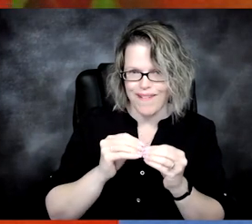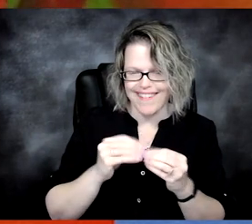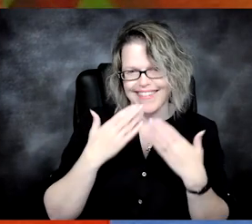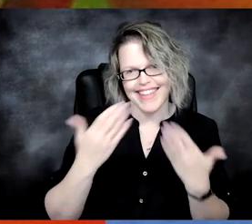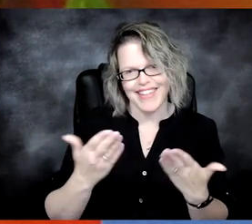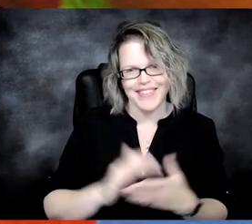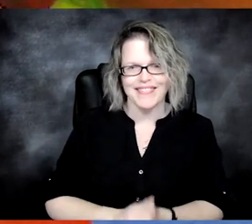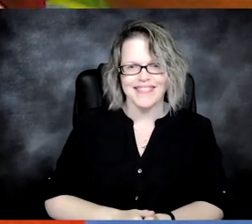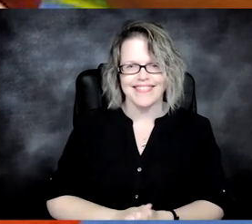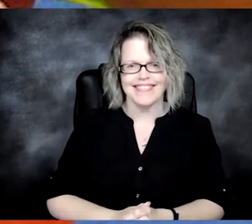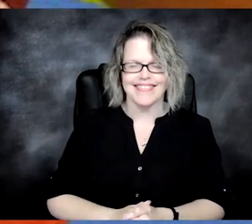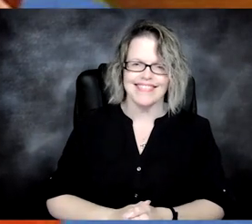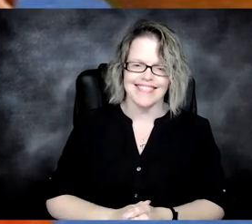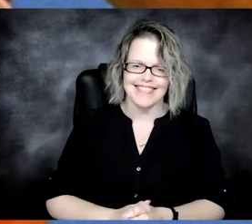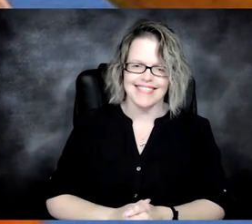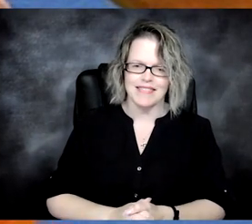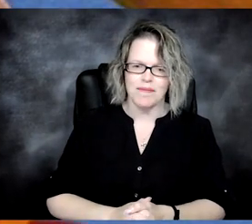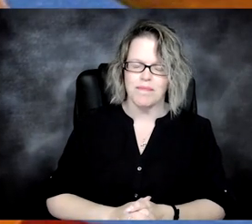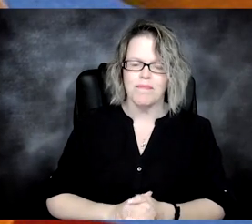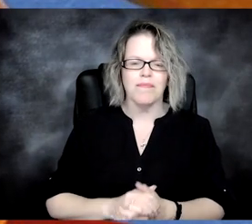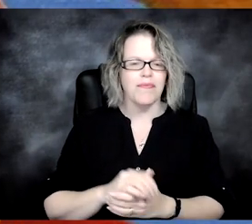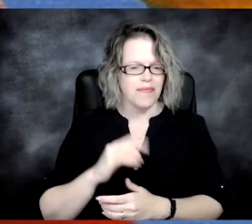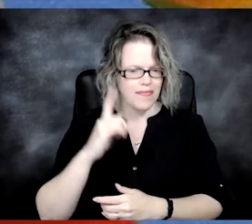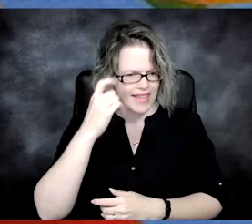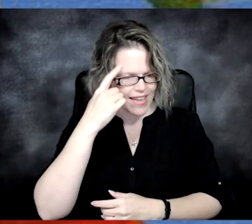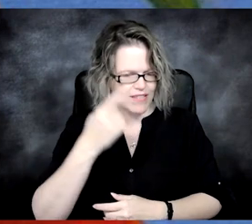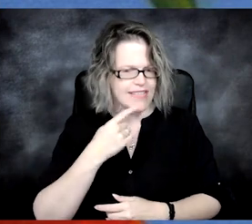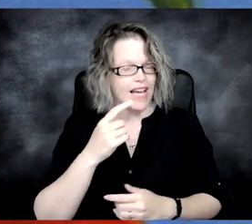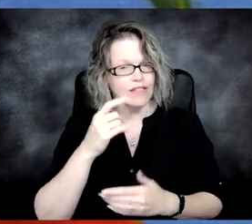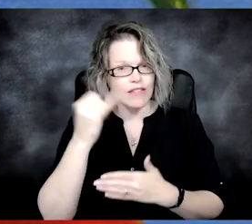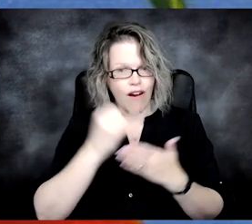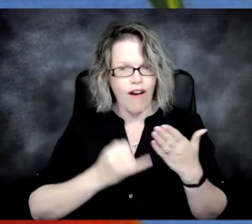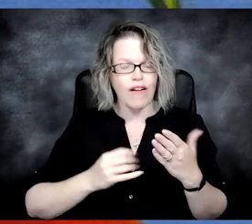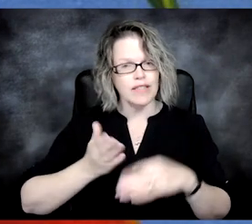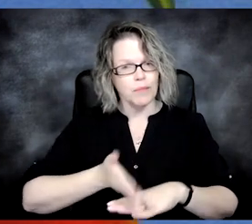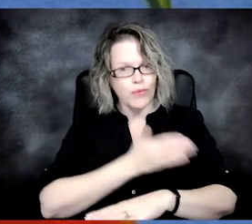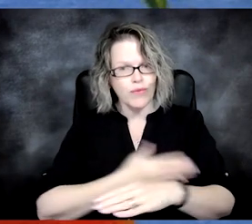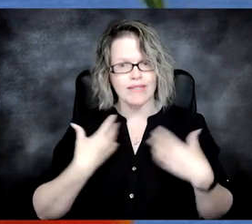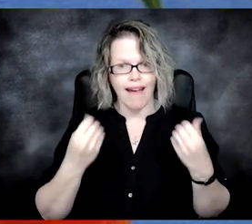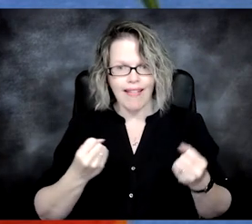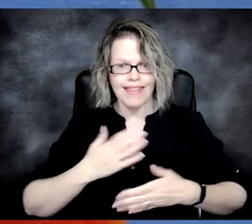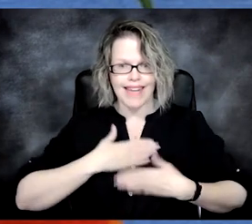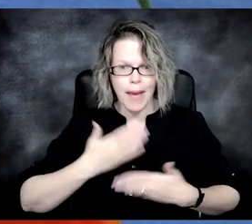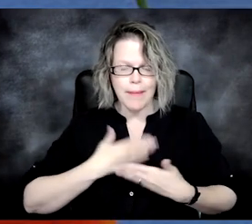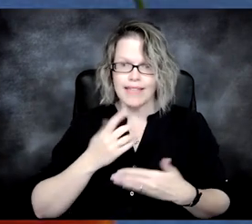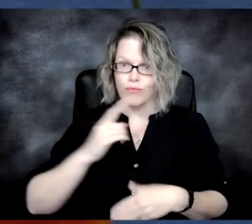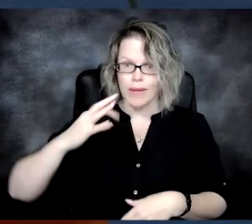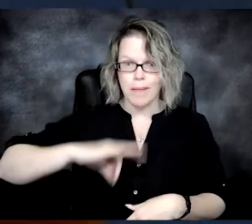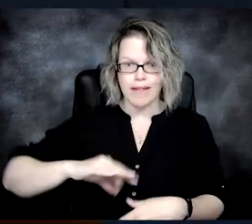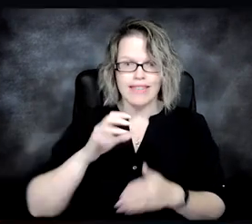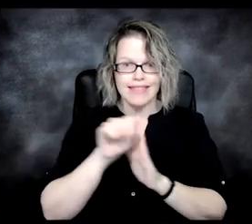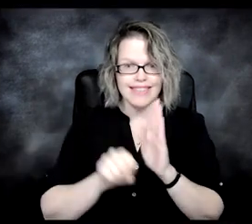you. We know the arts improve our overall health and happiness, and the arts contribute to the state's